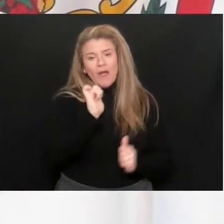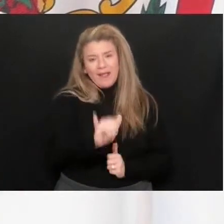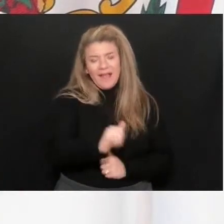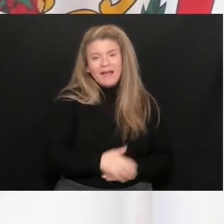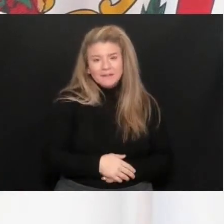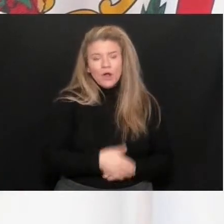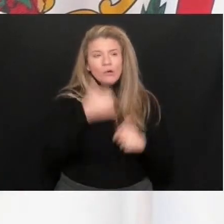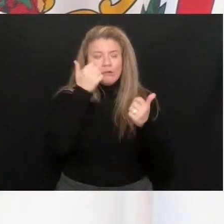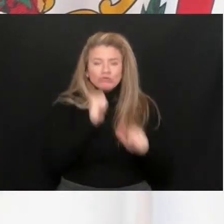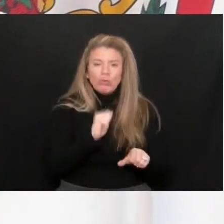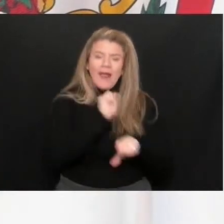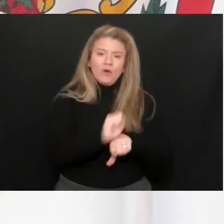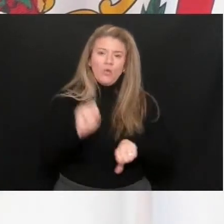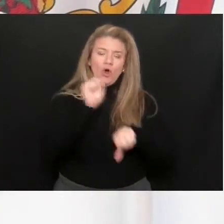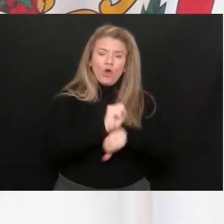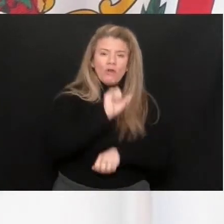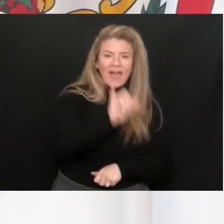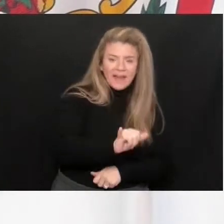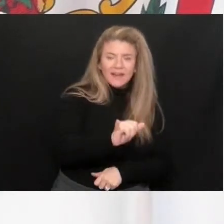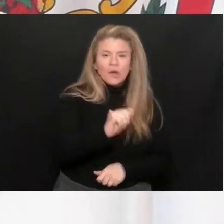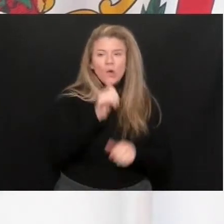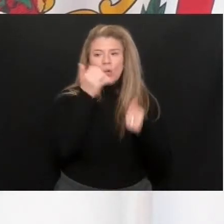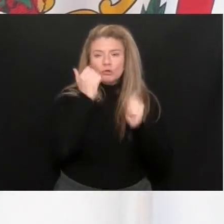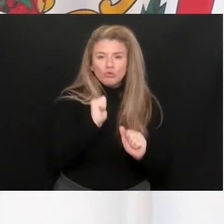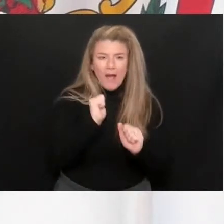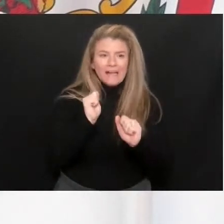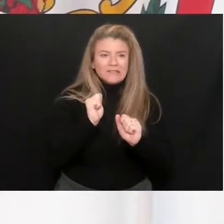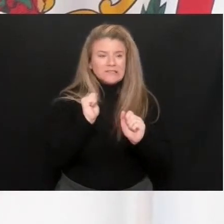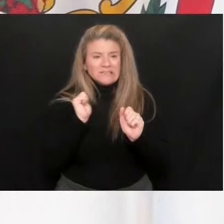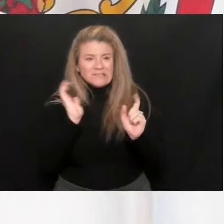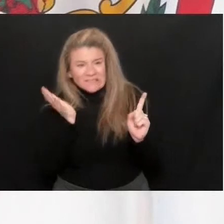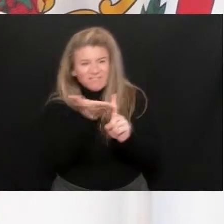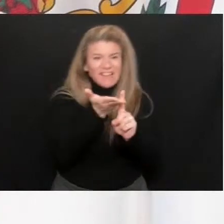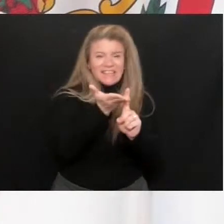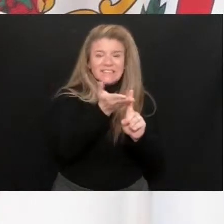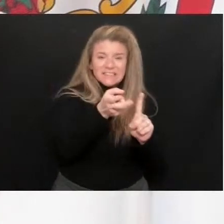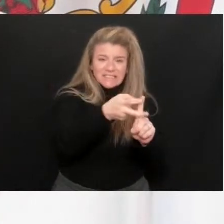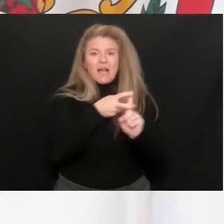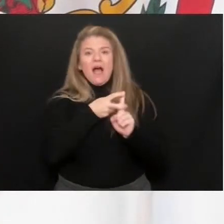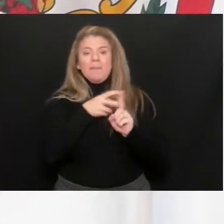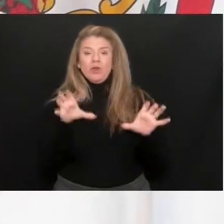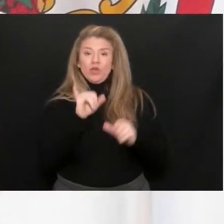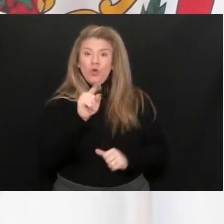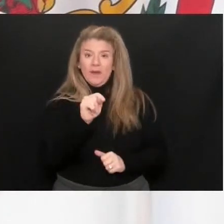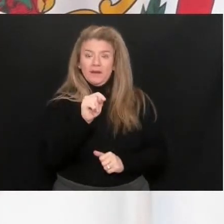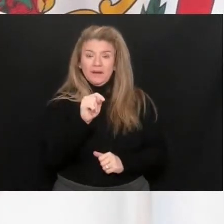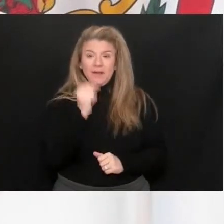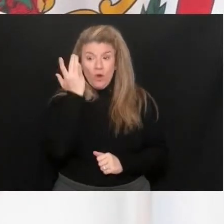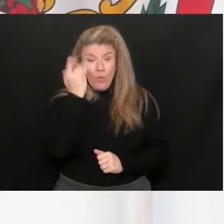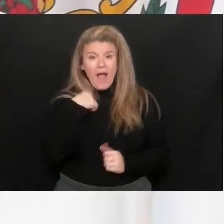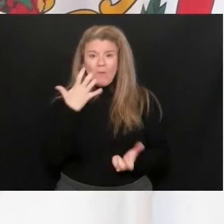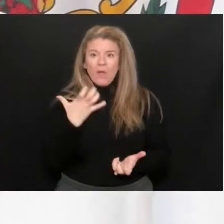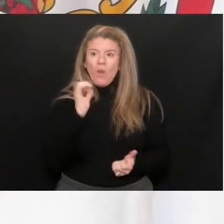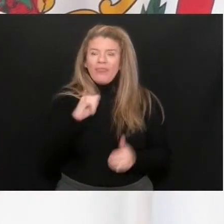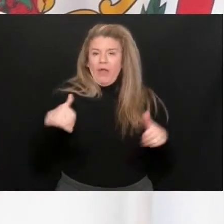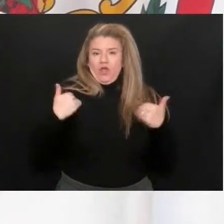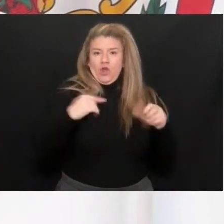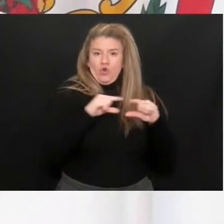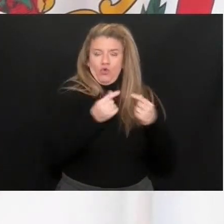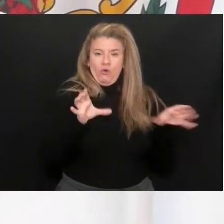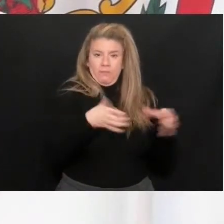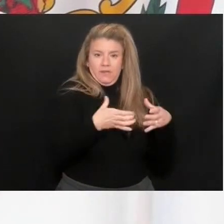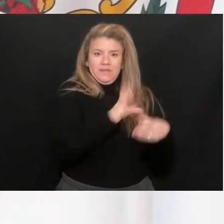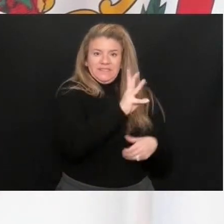we're trying to work on that. We're trying to entice people to do more from the standpoint of the 16 to 35-year-olds, from the standpoint of